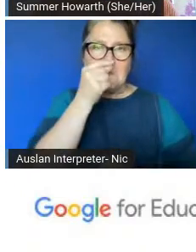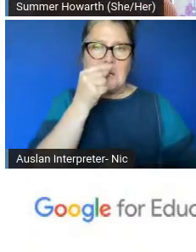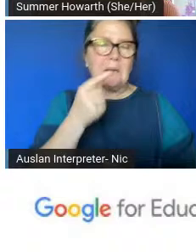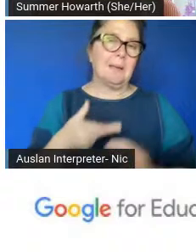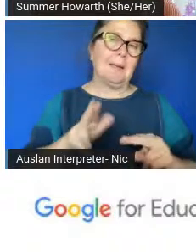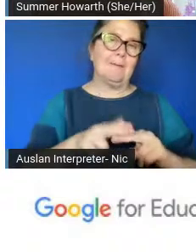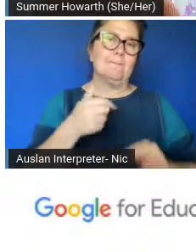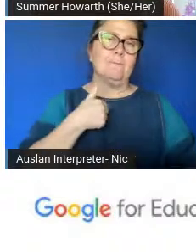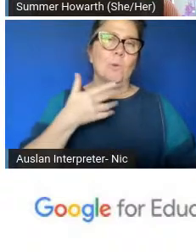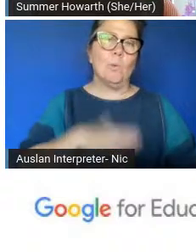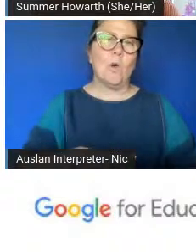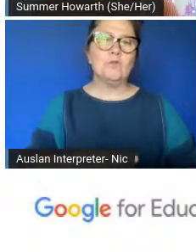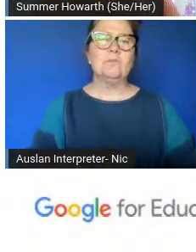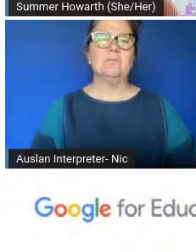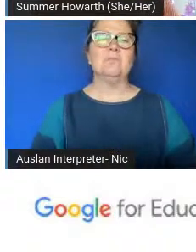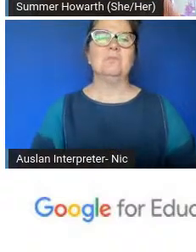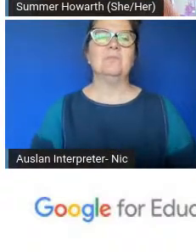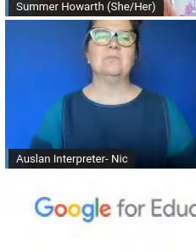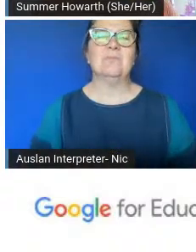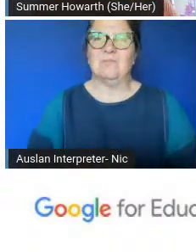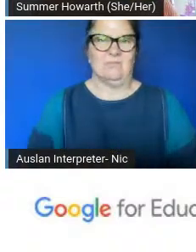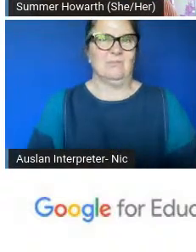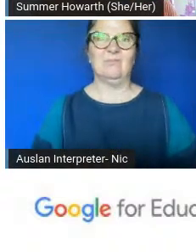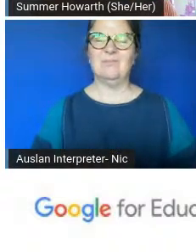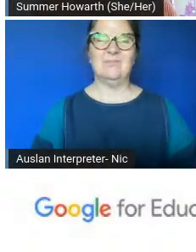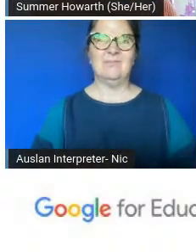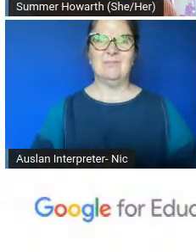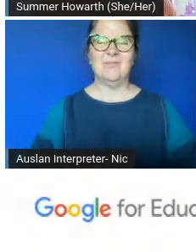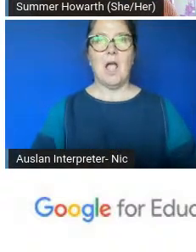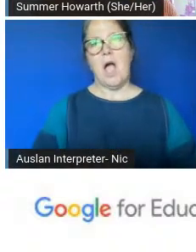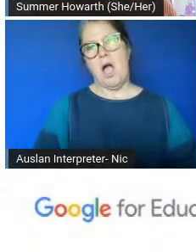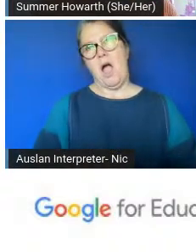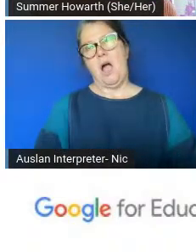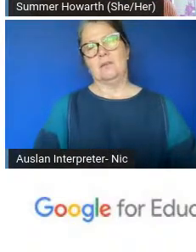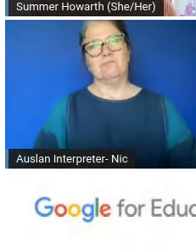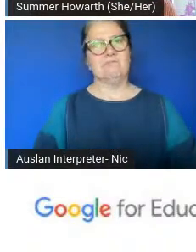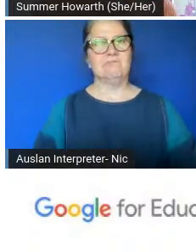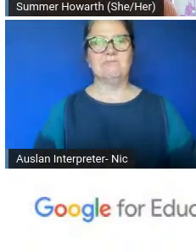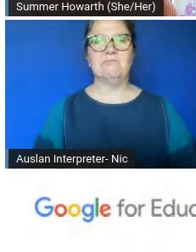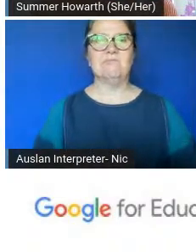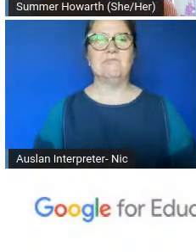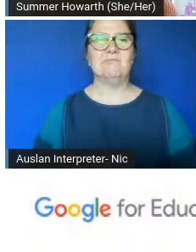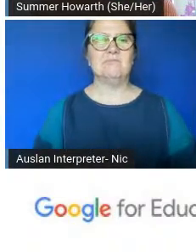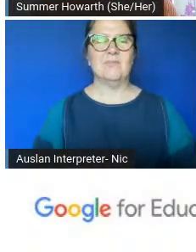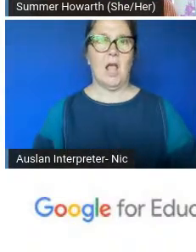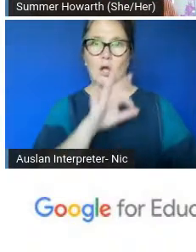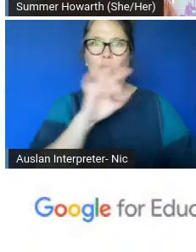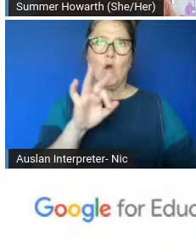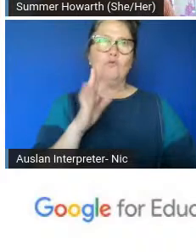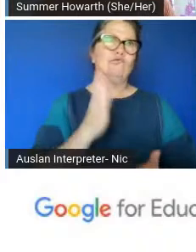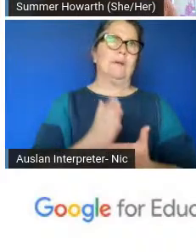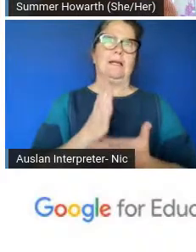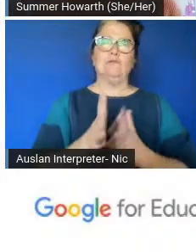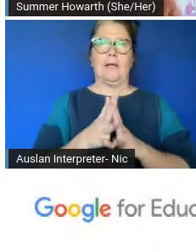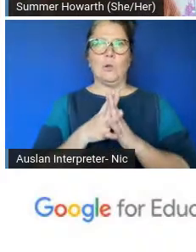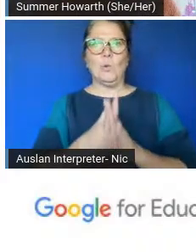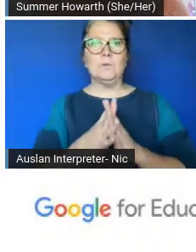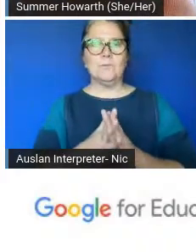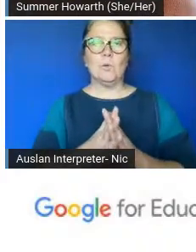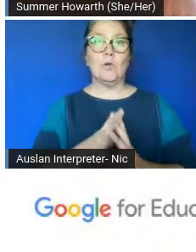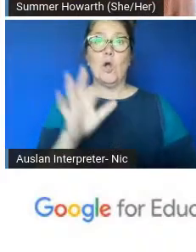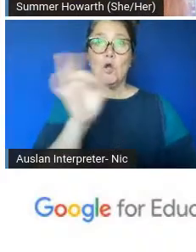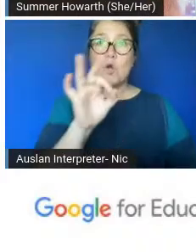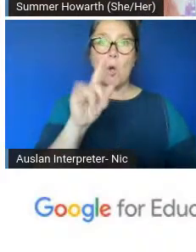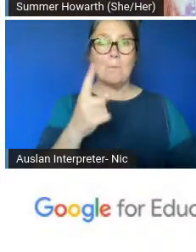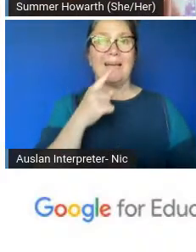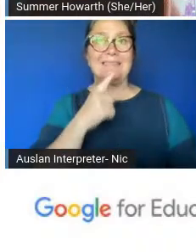I love what you've done here. I mean, that's not really very useful. No, but nice. What it says is I